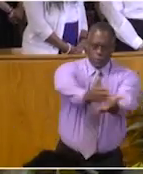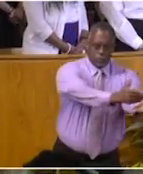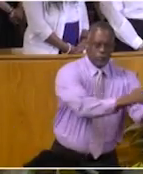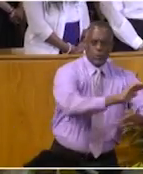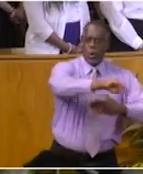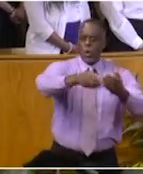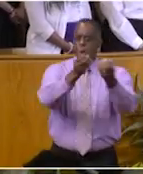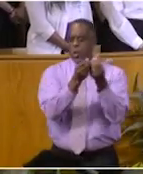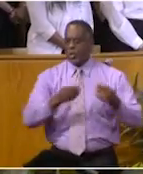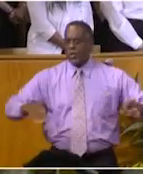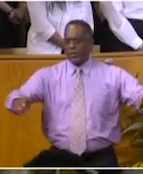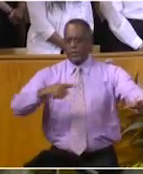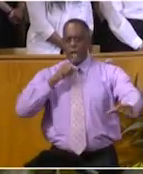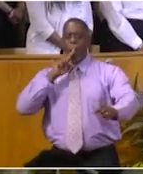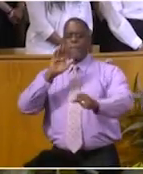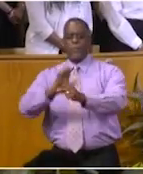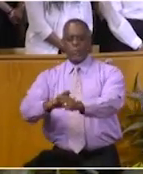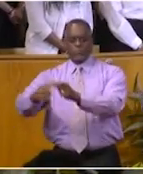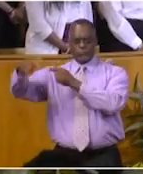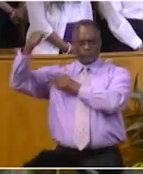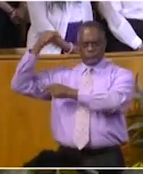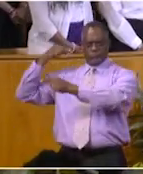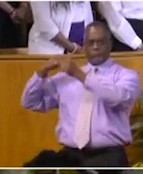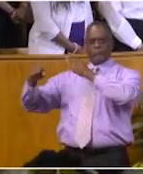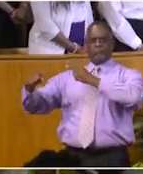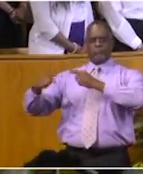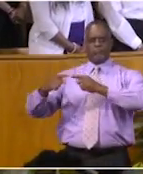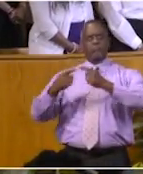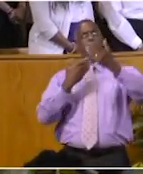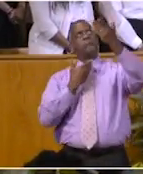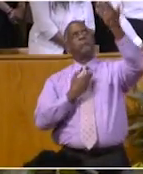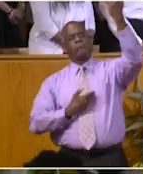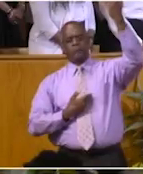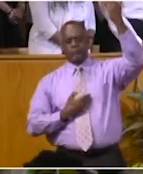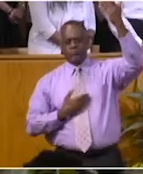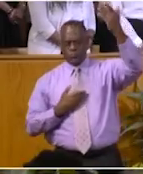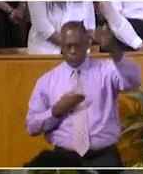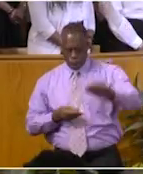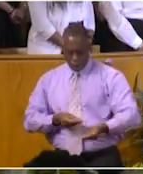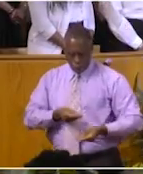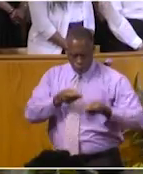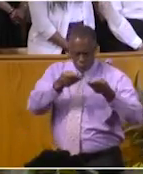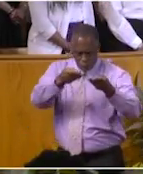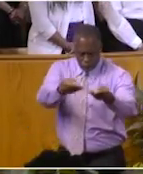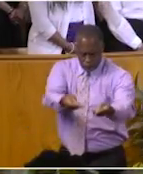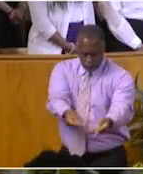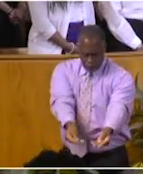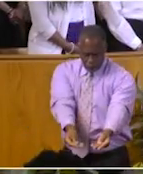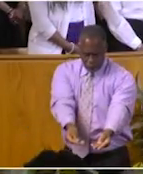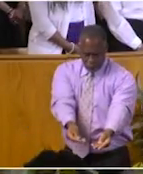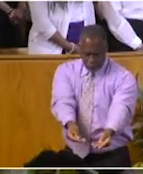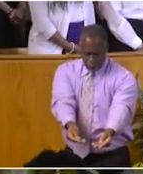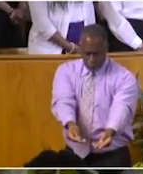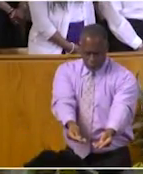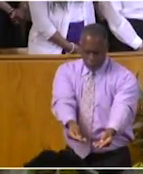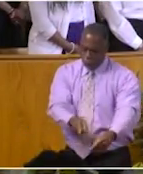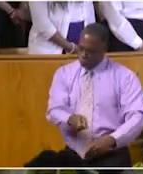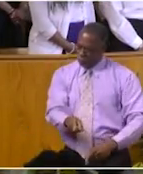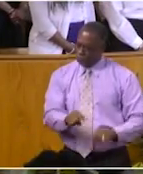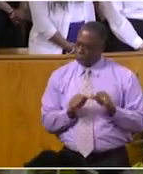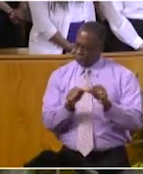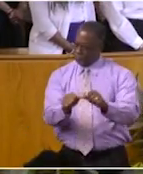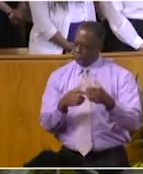to their ancestors. I will give thee. Be